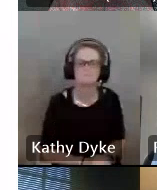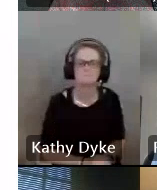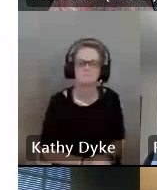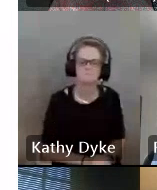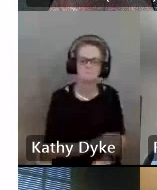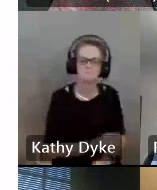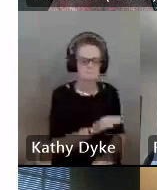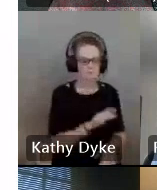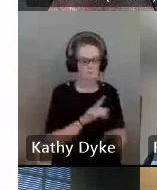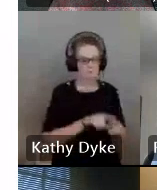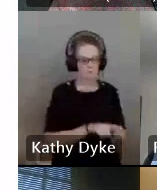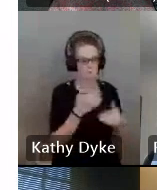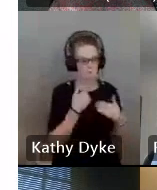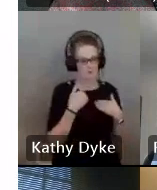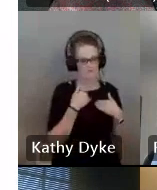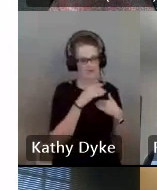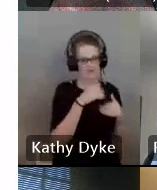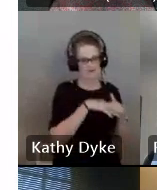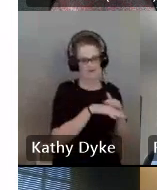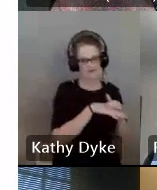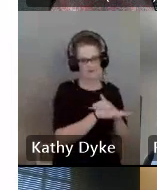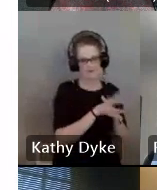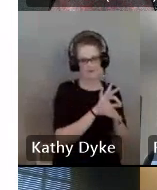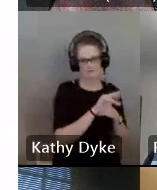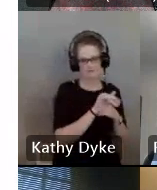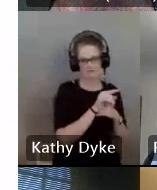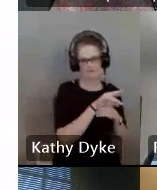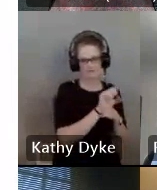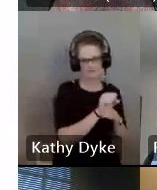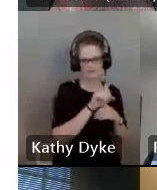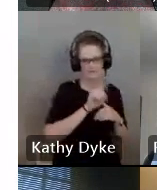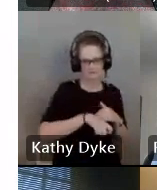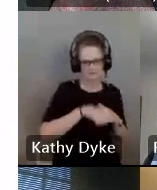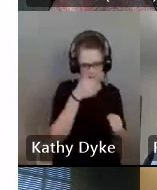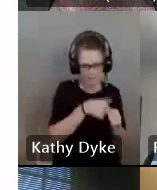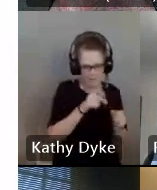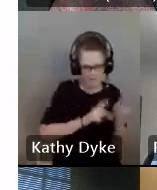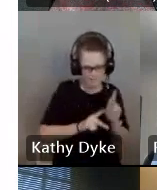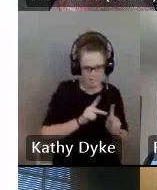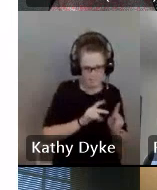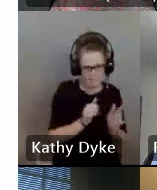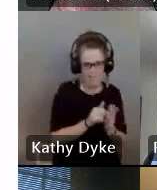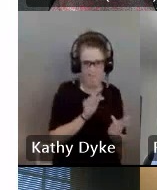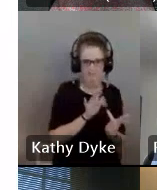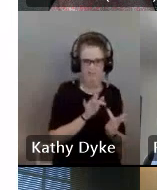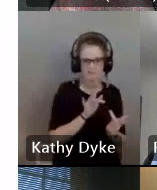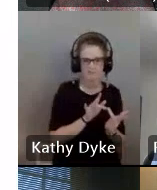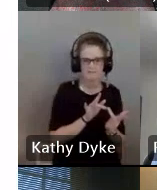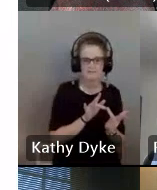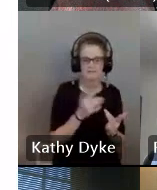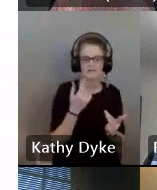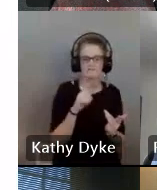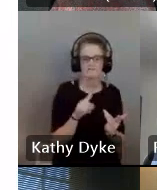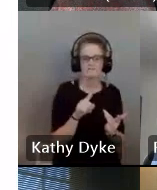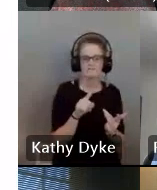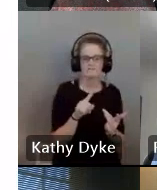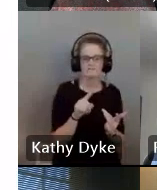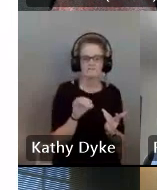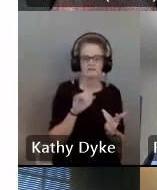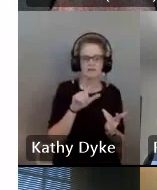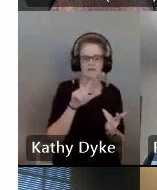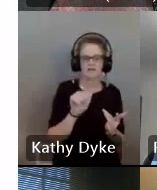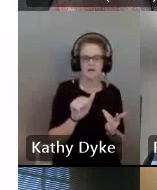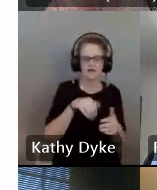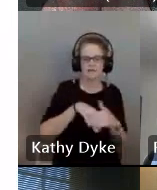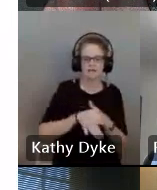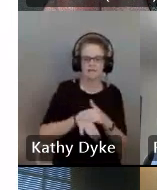Karen, while we have our accessibility features, I need to remind people that the link for ELA credit is in the